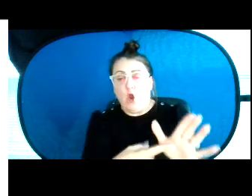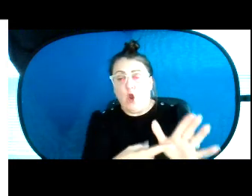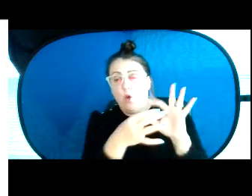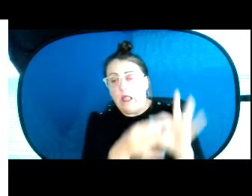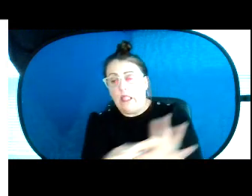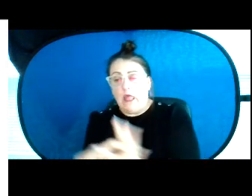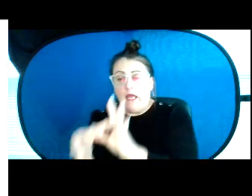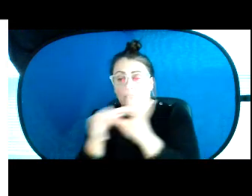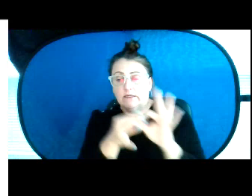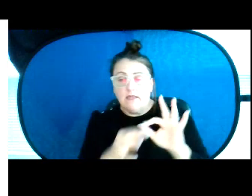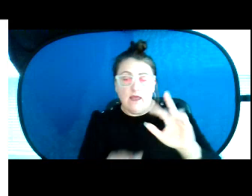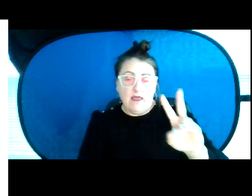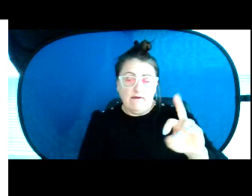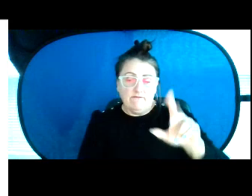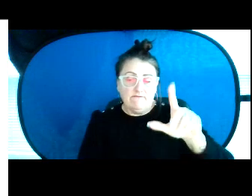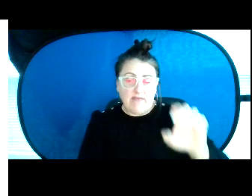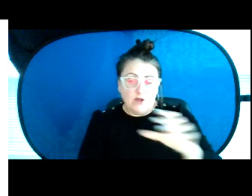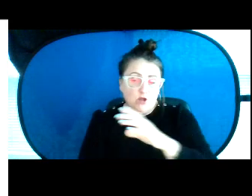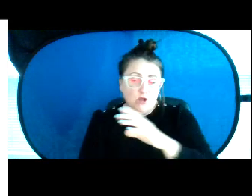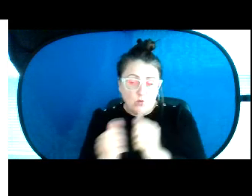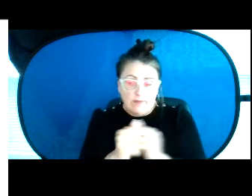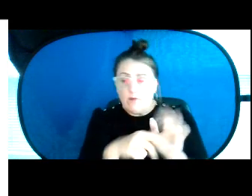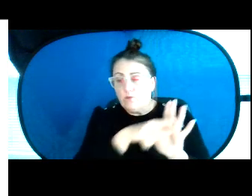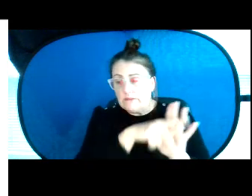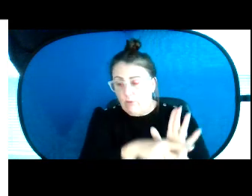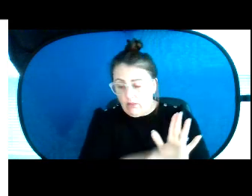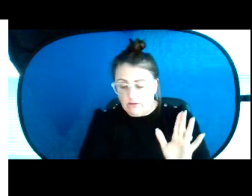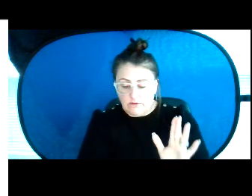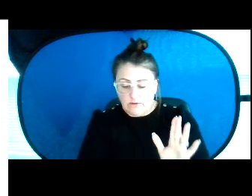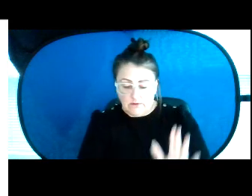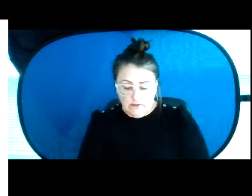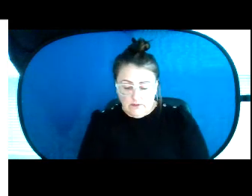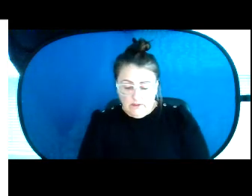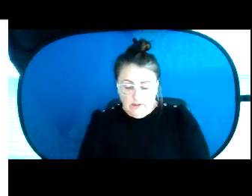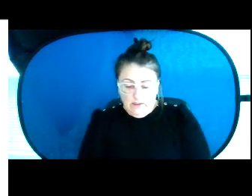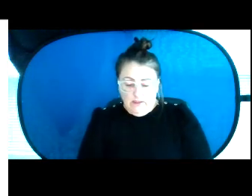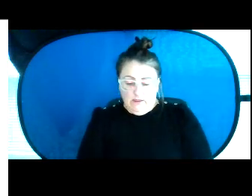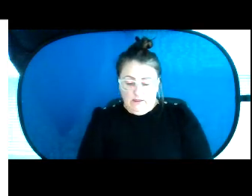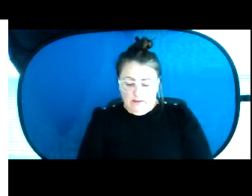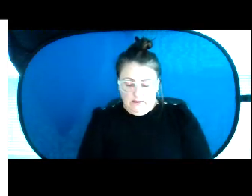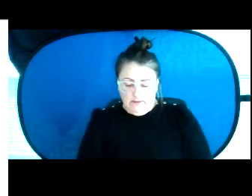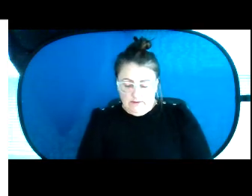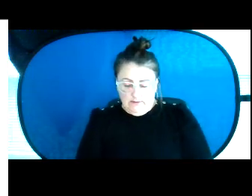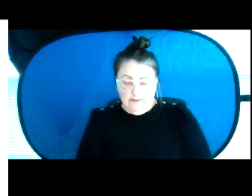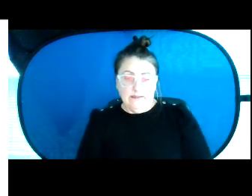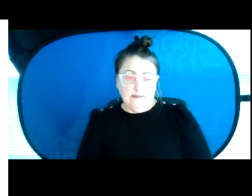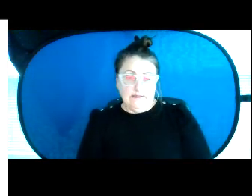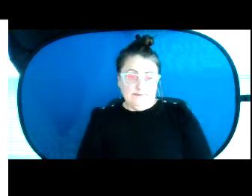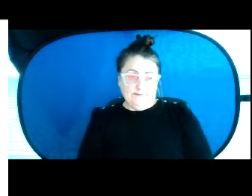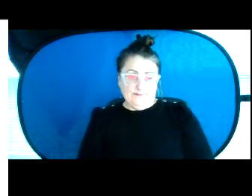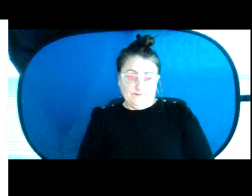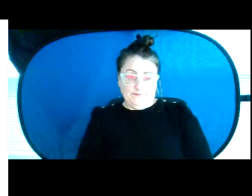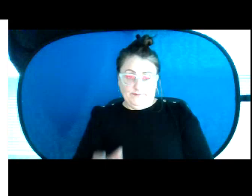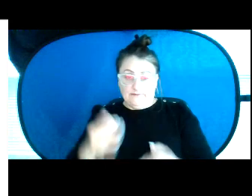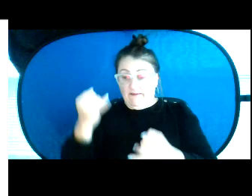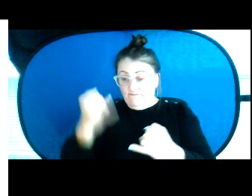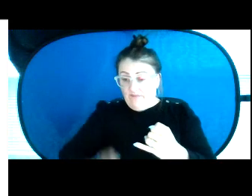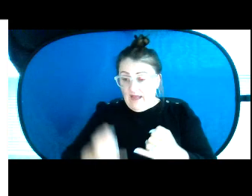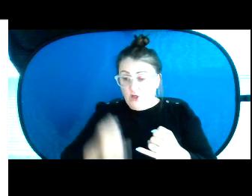values and principles. Next slide, please. The final framework